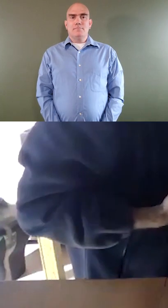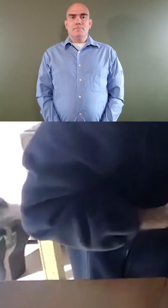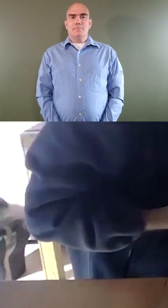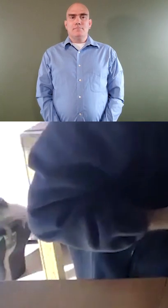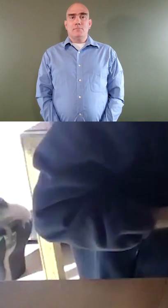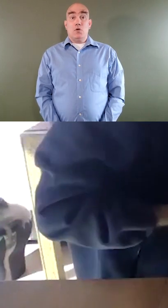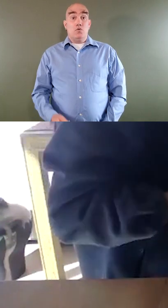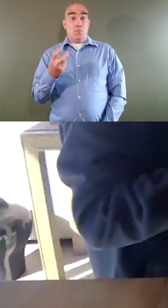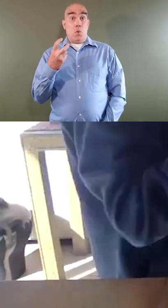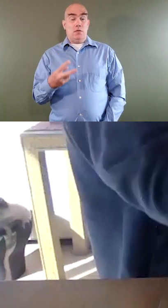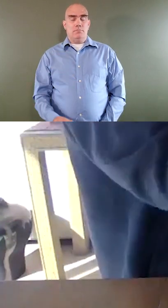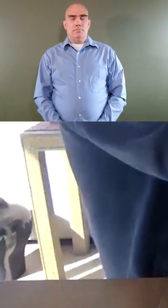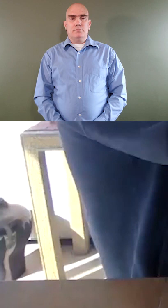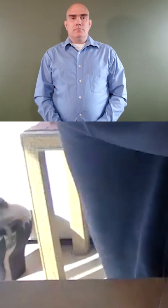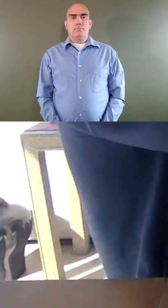Two more.